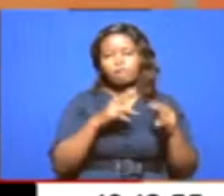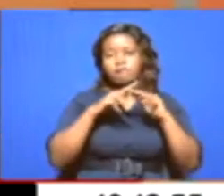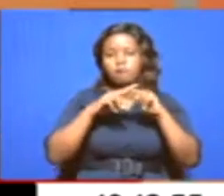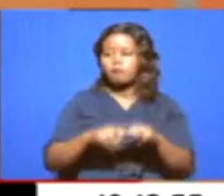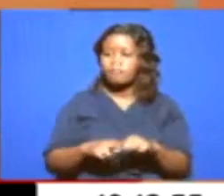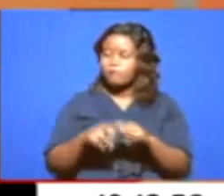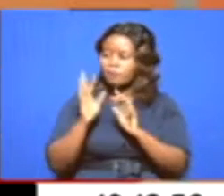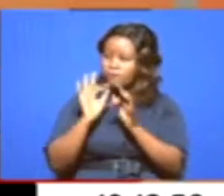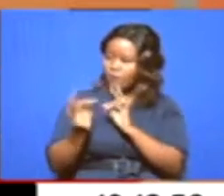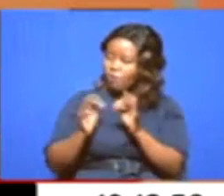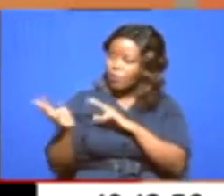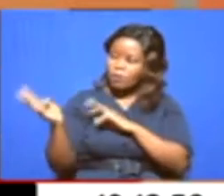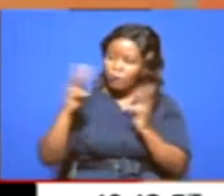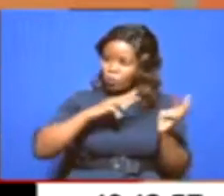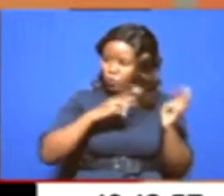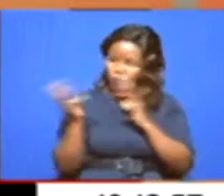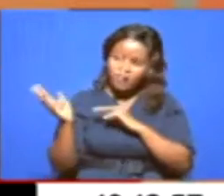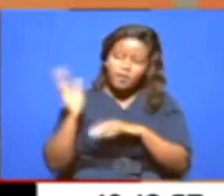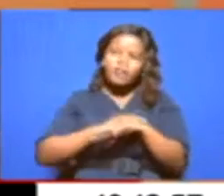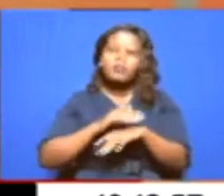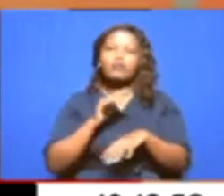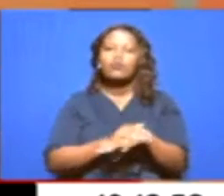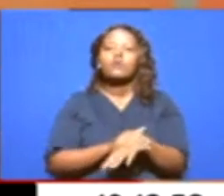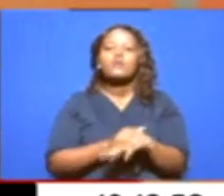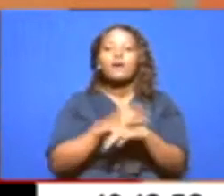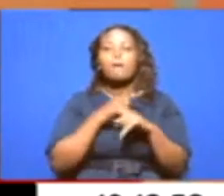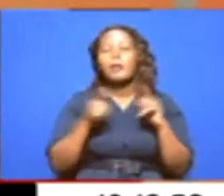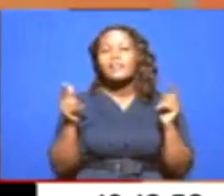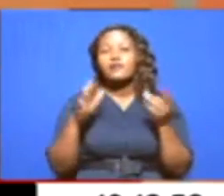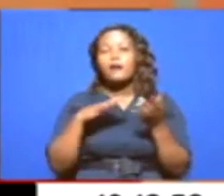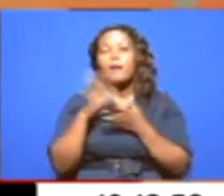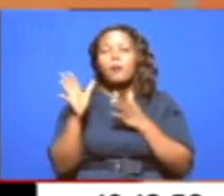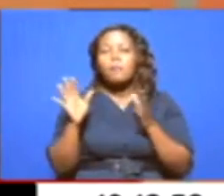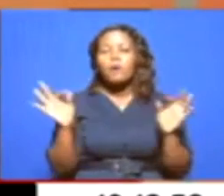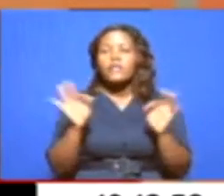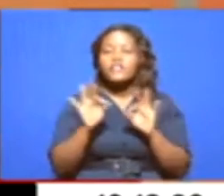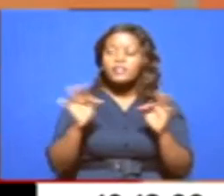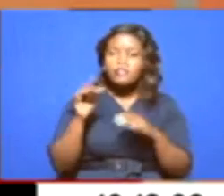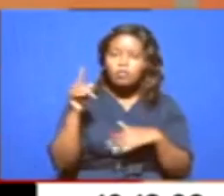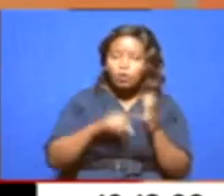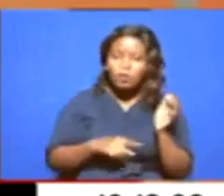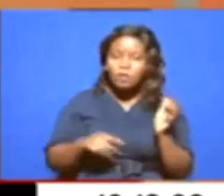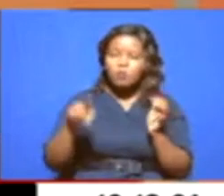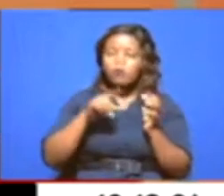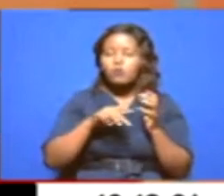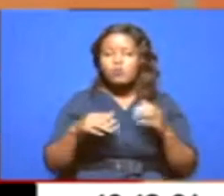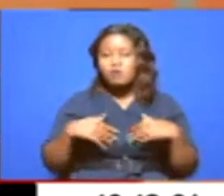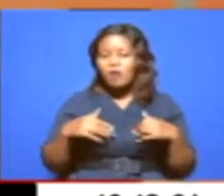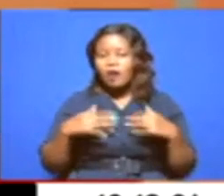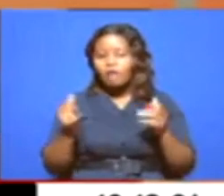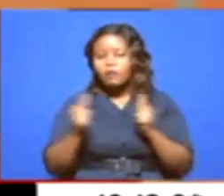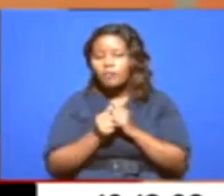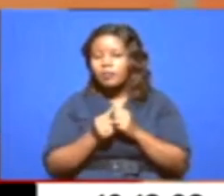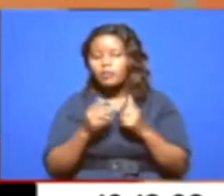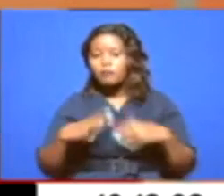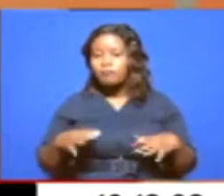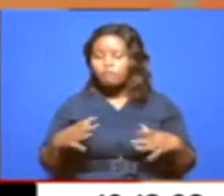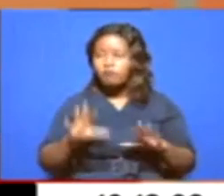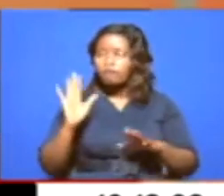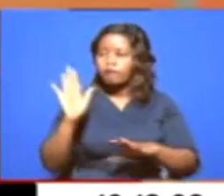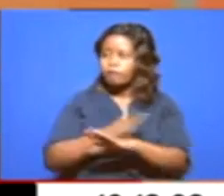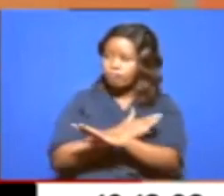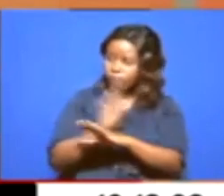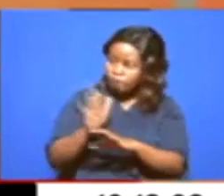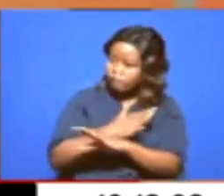the weather is good. If it is hot, then we put a spray. But the most interesting one is they are going to run through the tent, a big tent, where people will be singing, and then the musicians are there. And